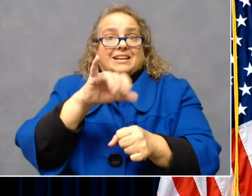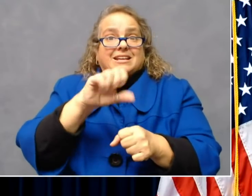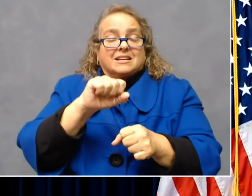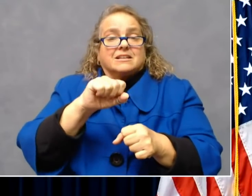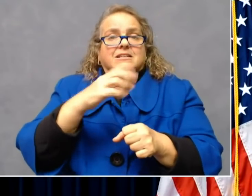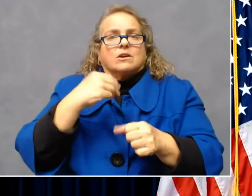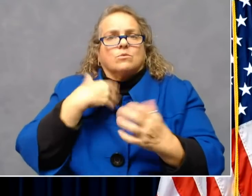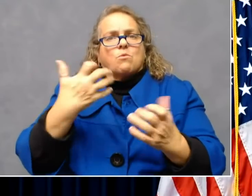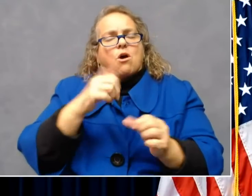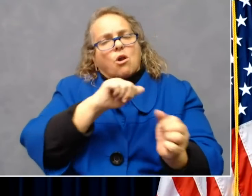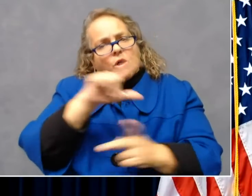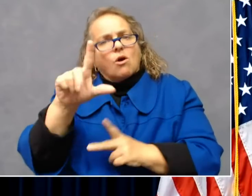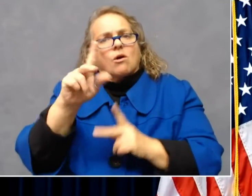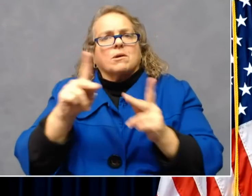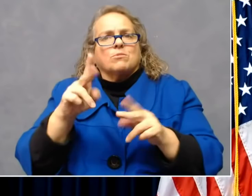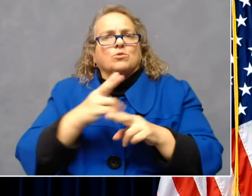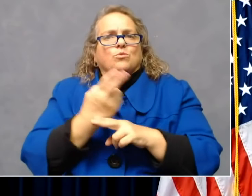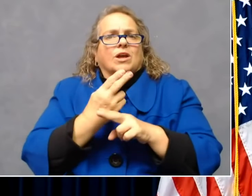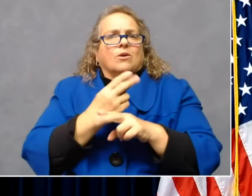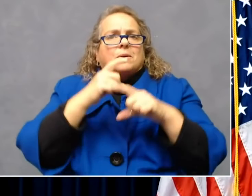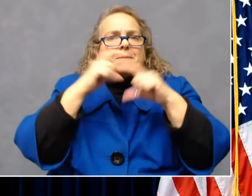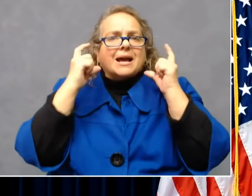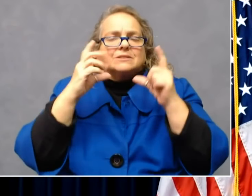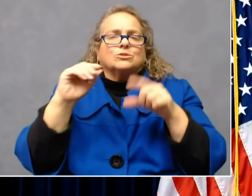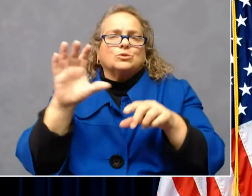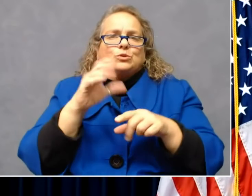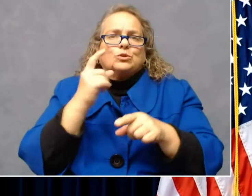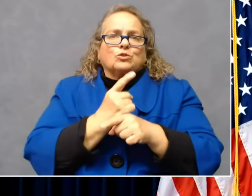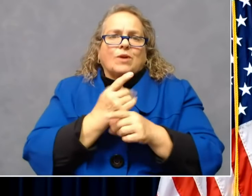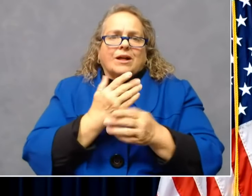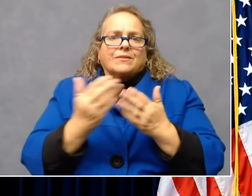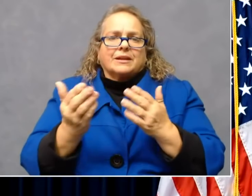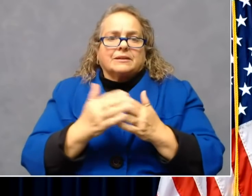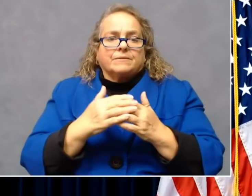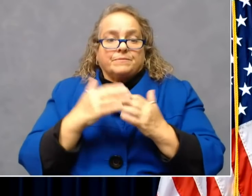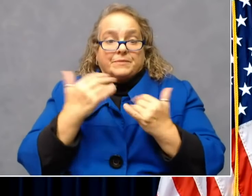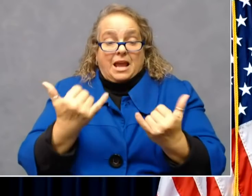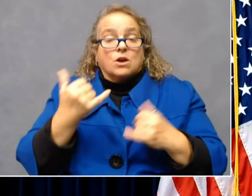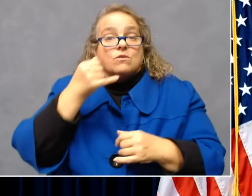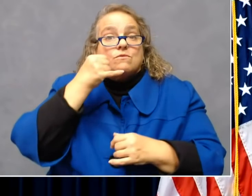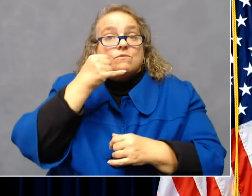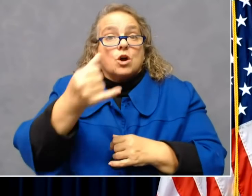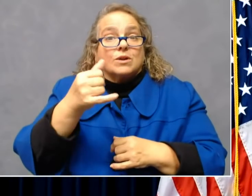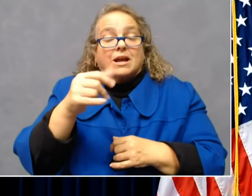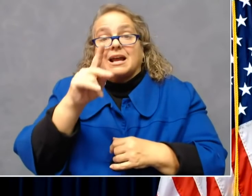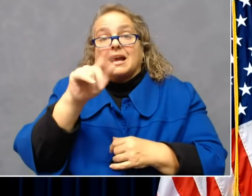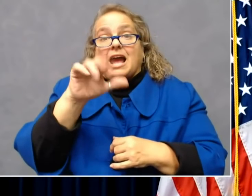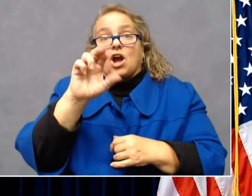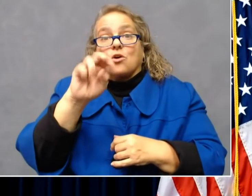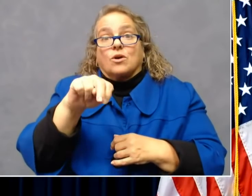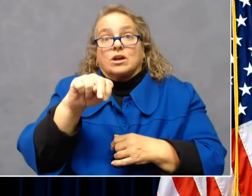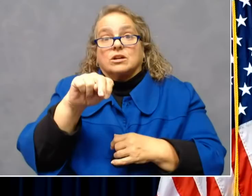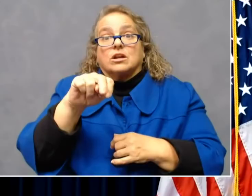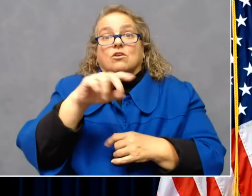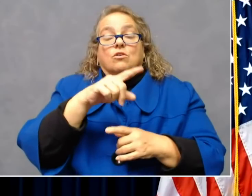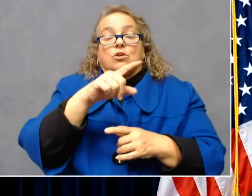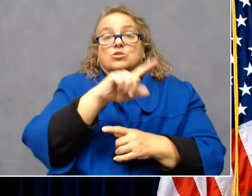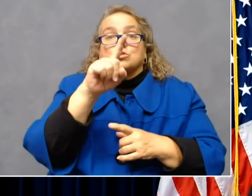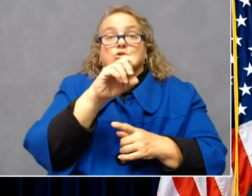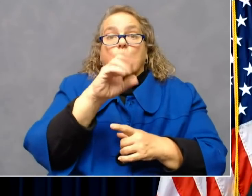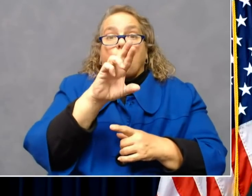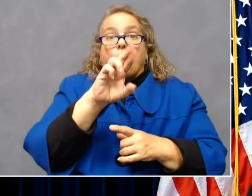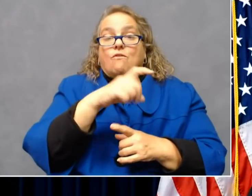masks and doing the right thing. So with that, we'll go to the phone lines, and we have Karen Czar from WUKY.